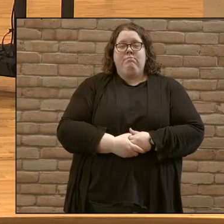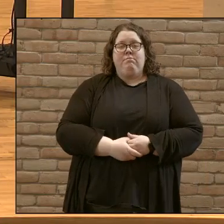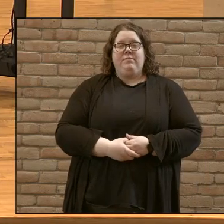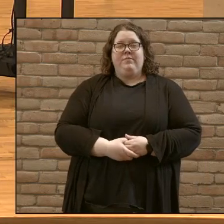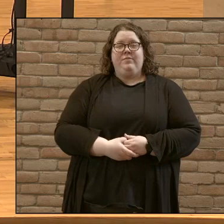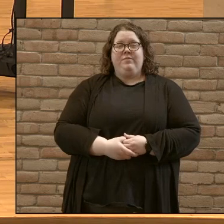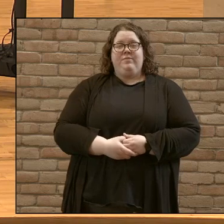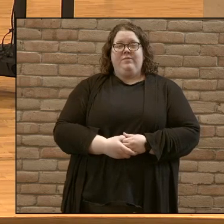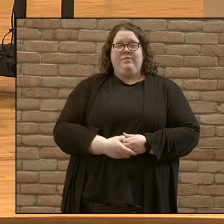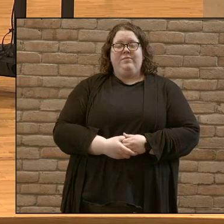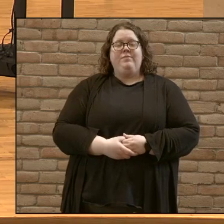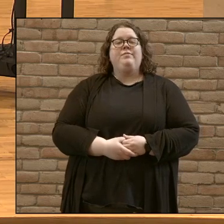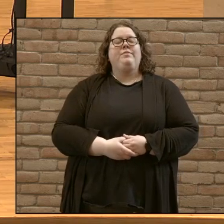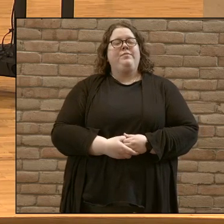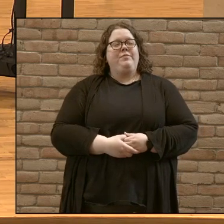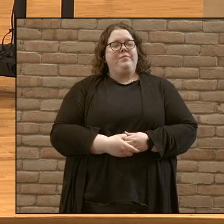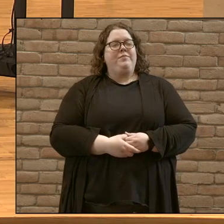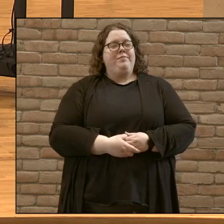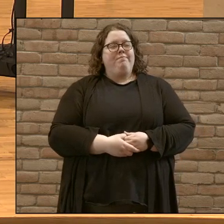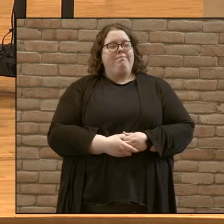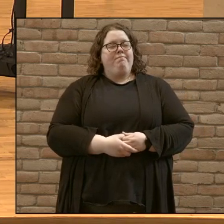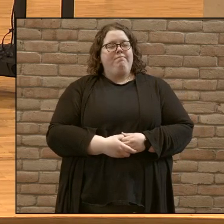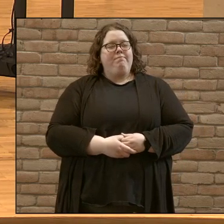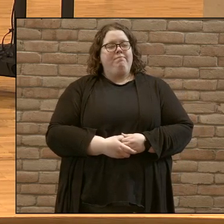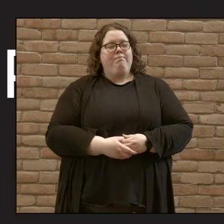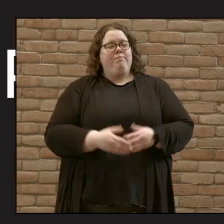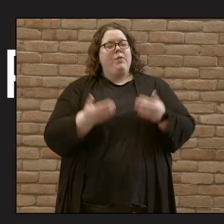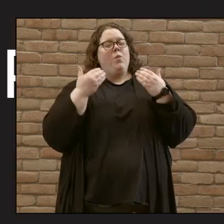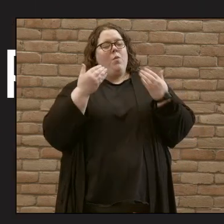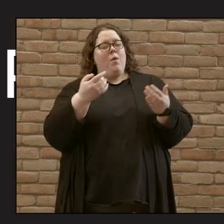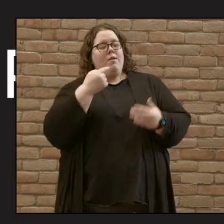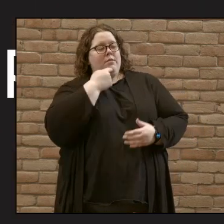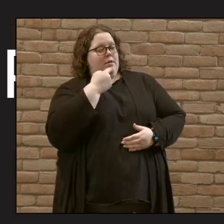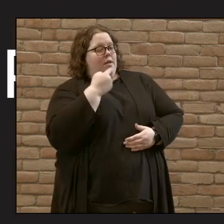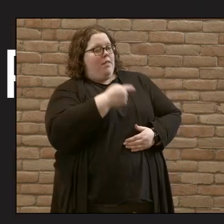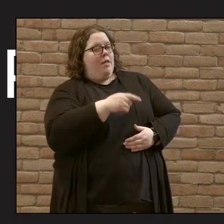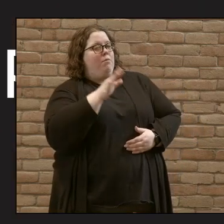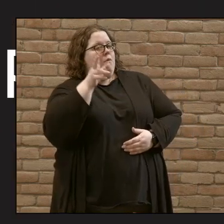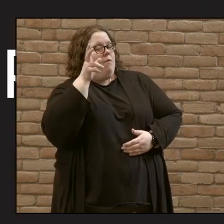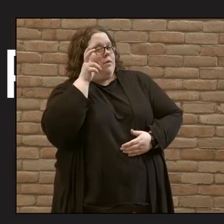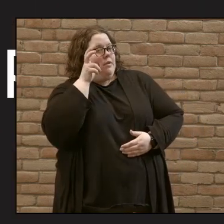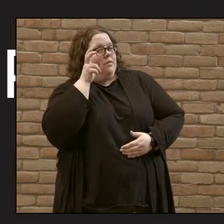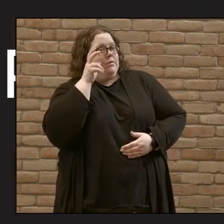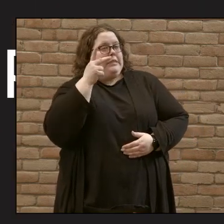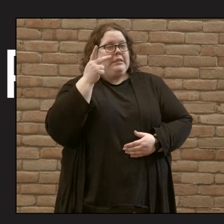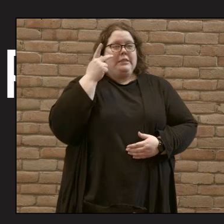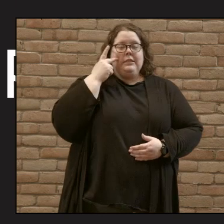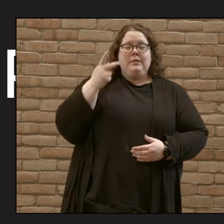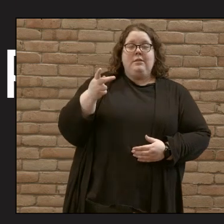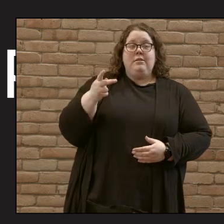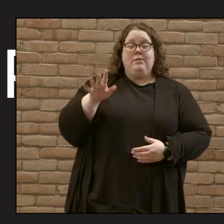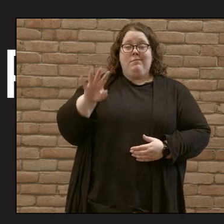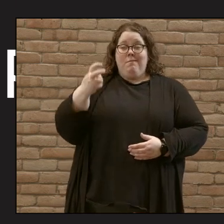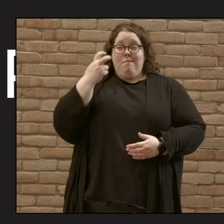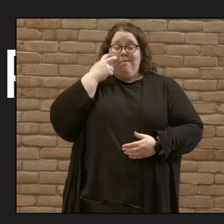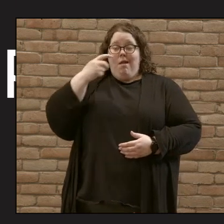Go and tell John what you hear and see. The blind receive